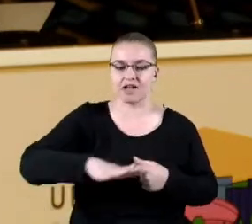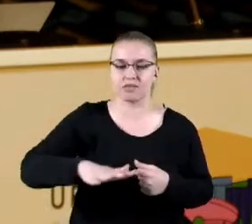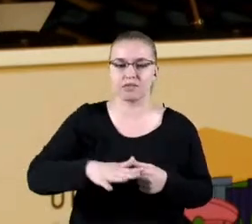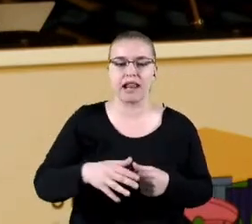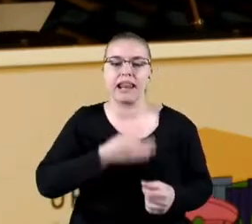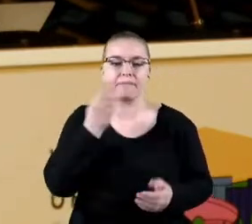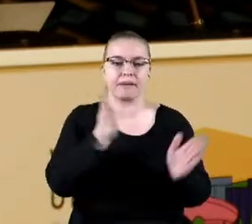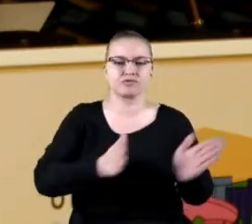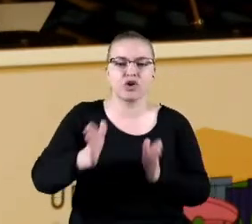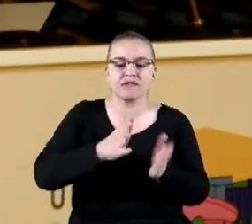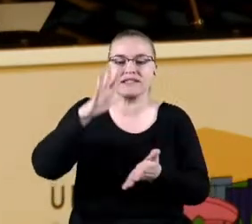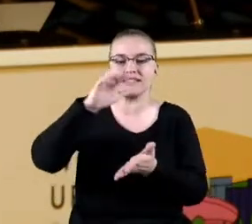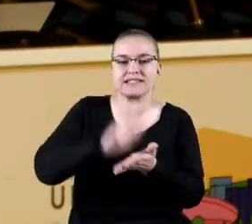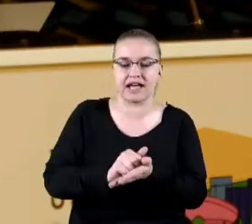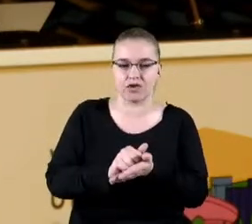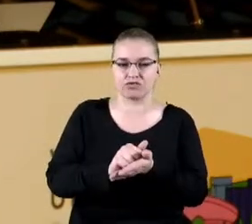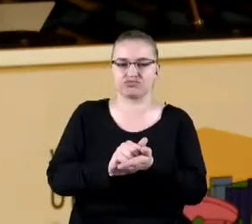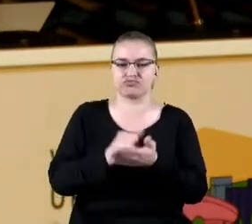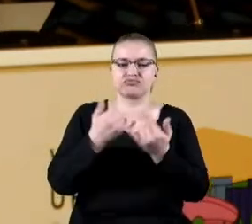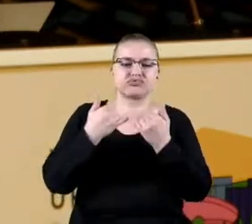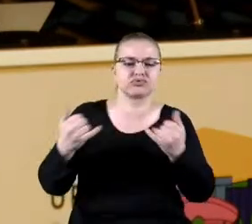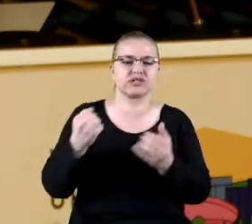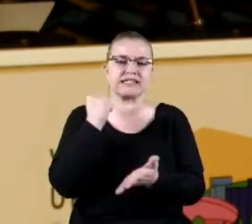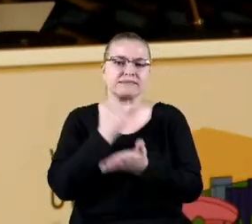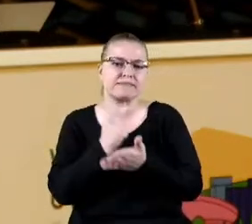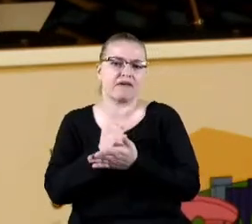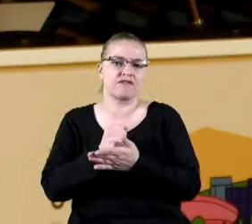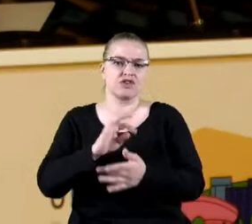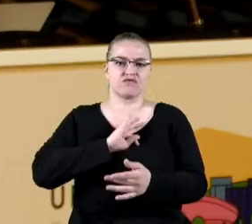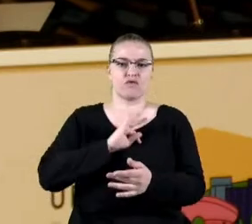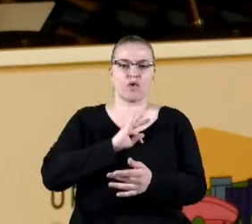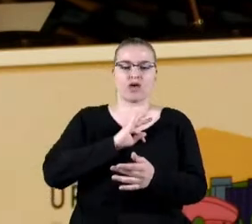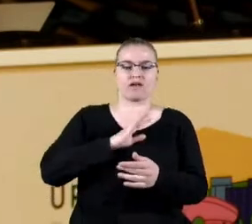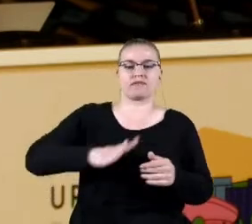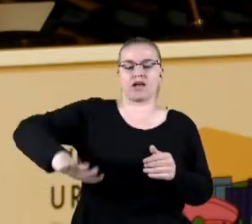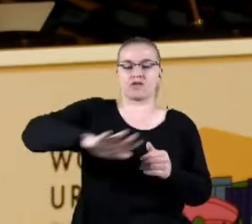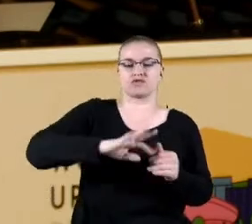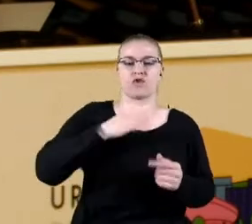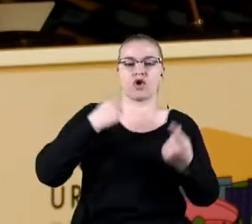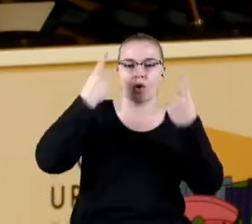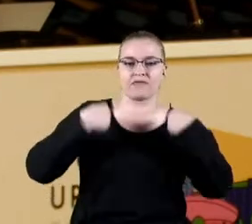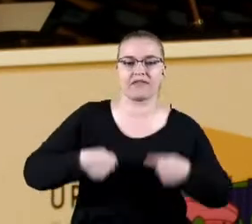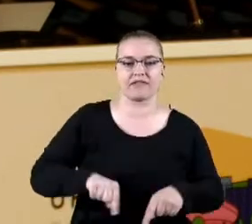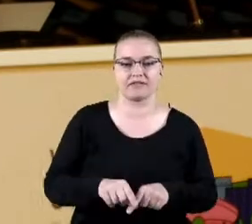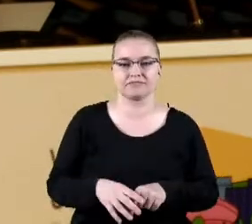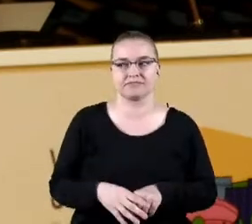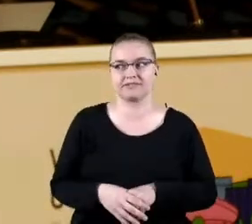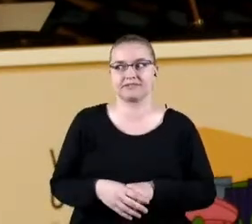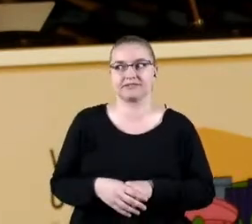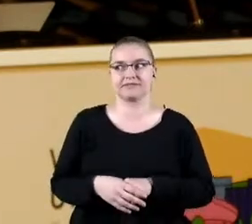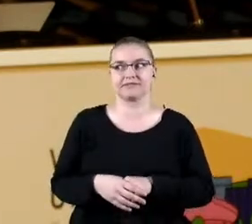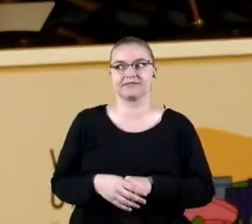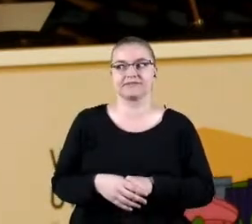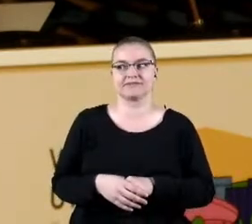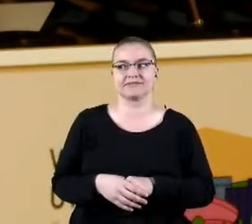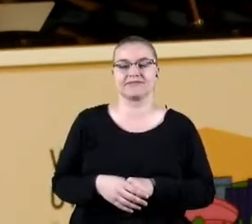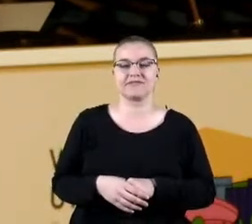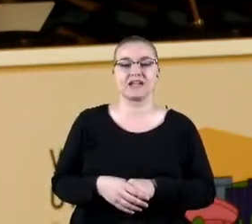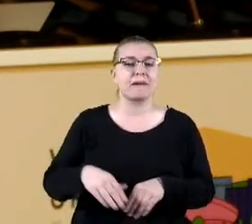of the territories and their inhabitants. It is also indispensable to